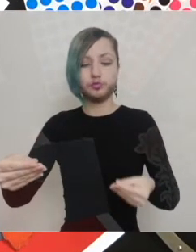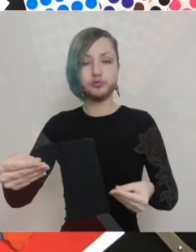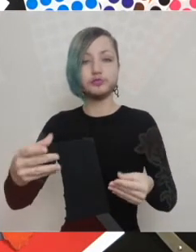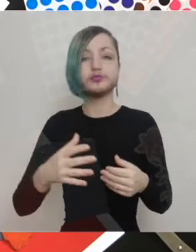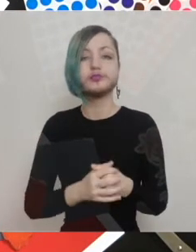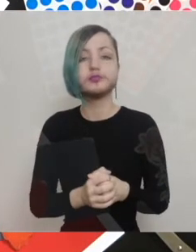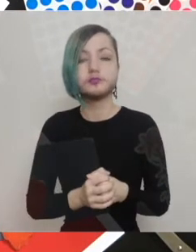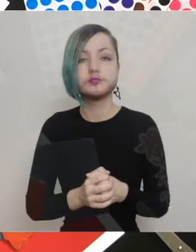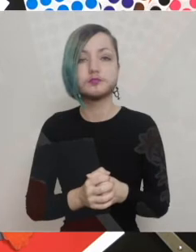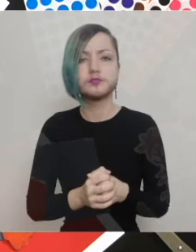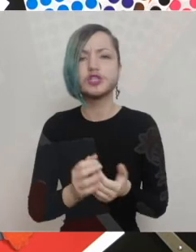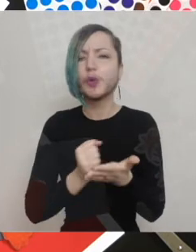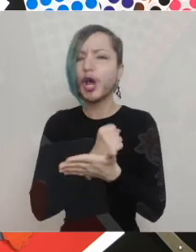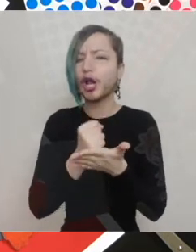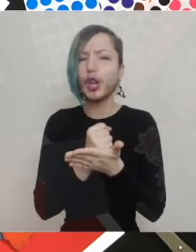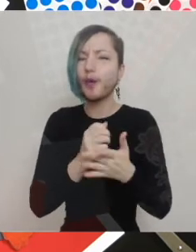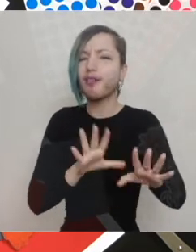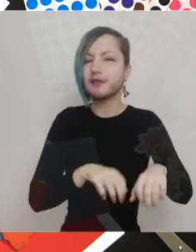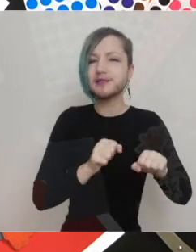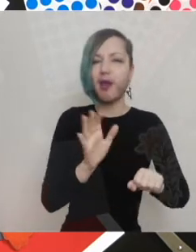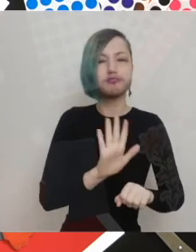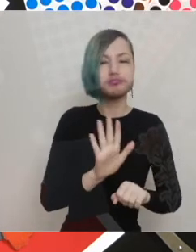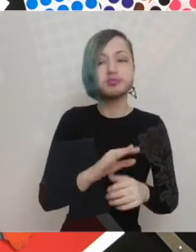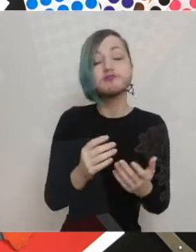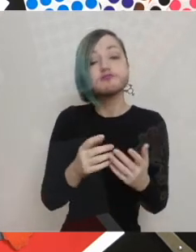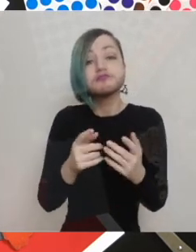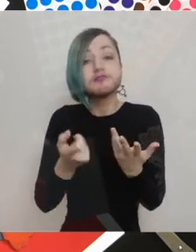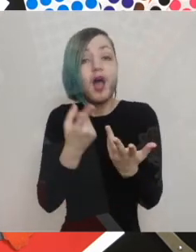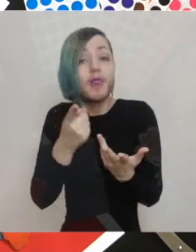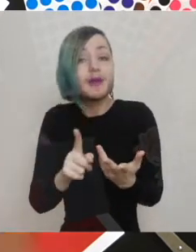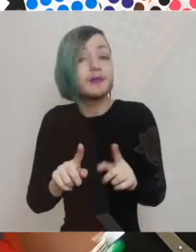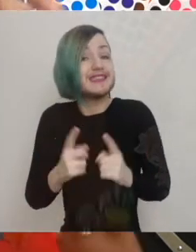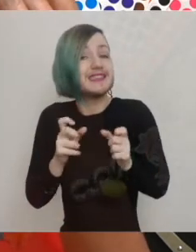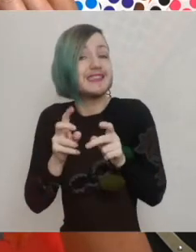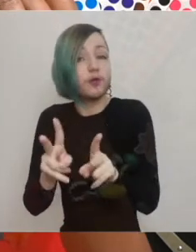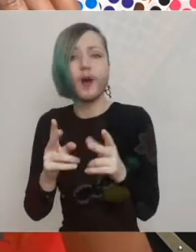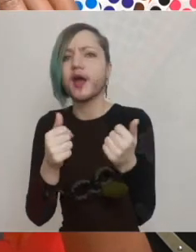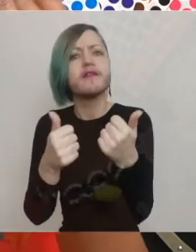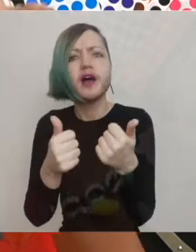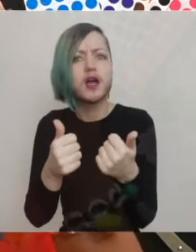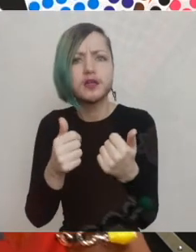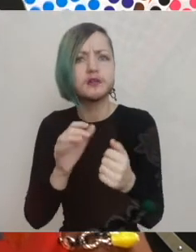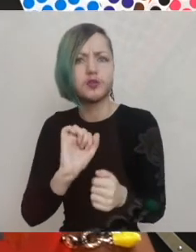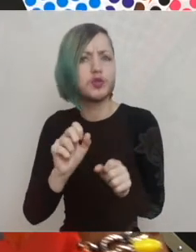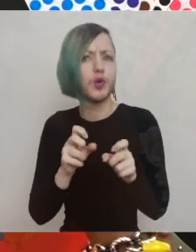always start gluing straight away. Everyone works in a different way and that's completely fine.